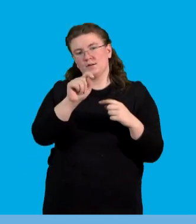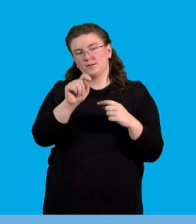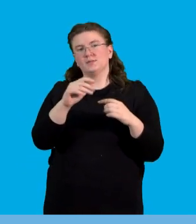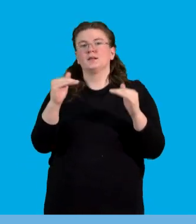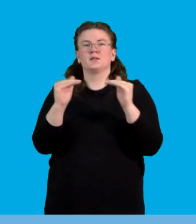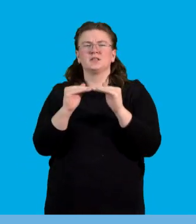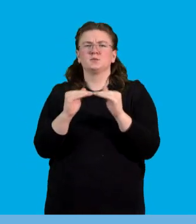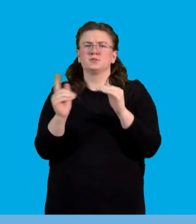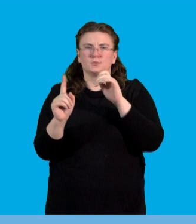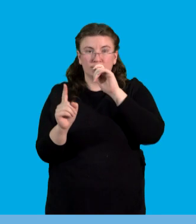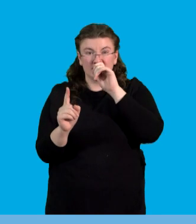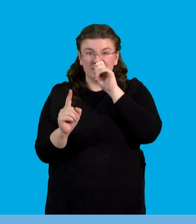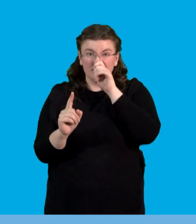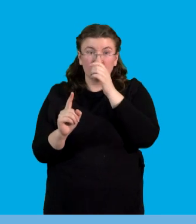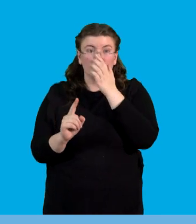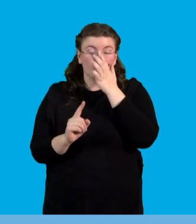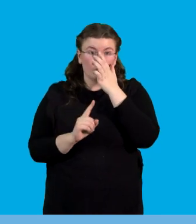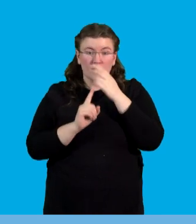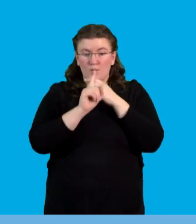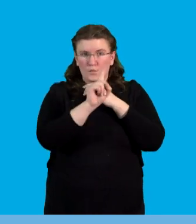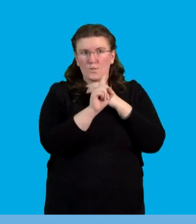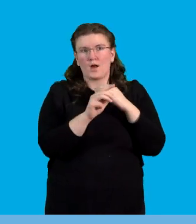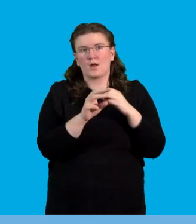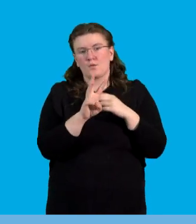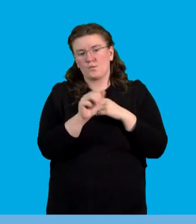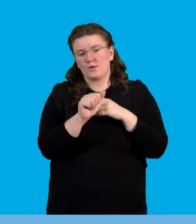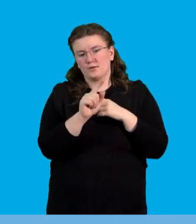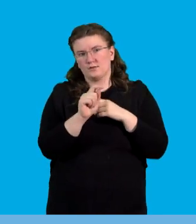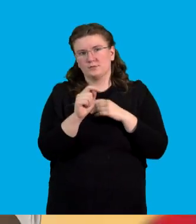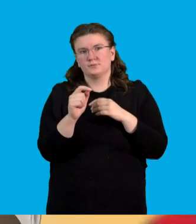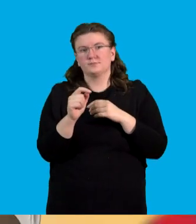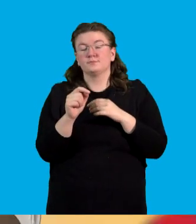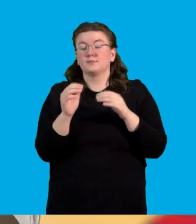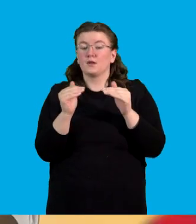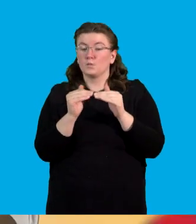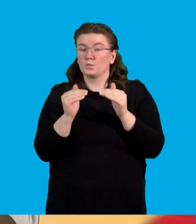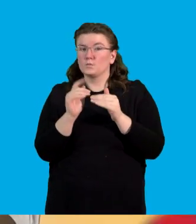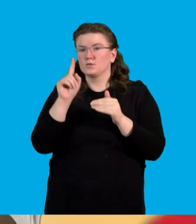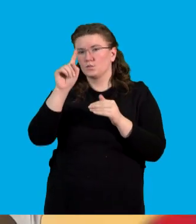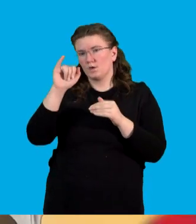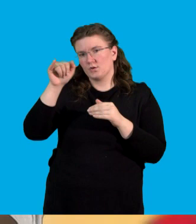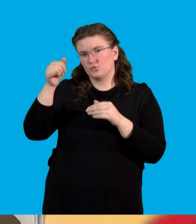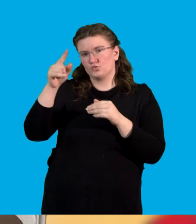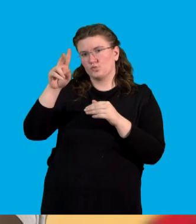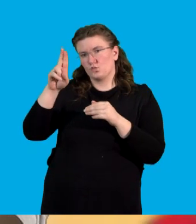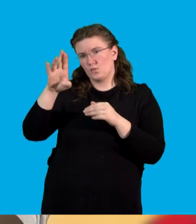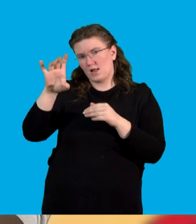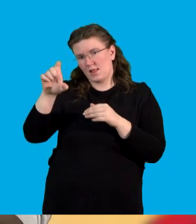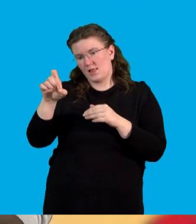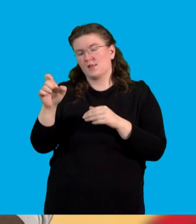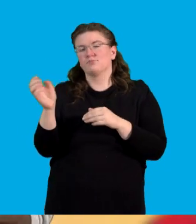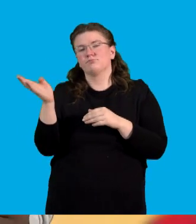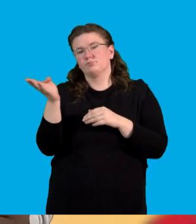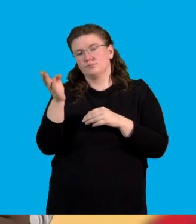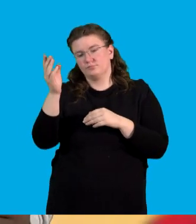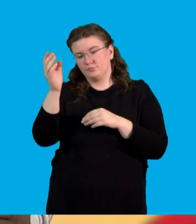to? So we should know that 1 watt is actually 1 joule of energy per second or over 1 second. So this